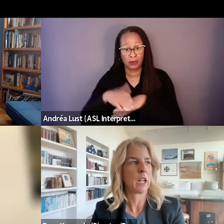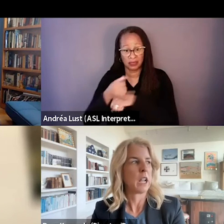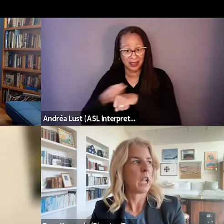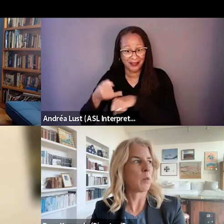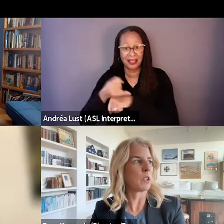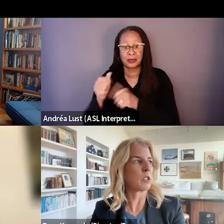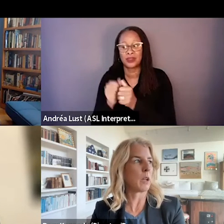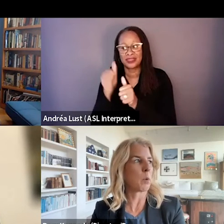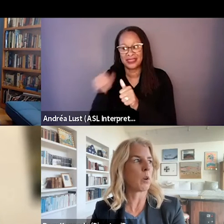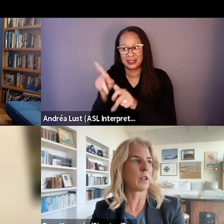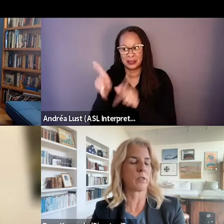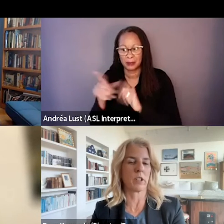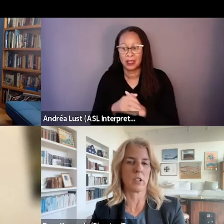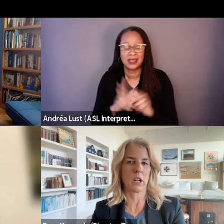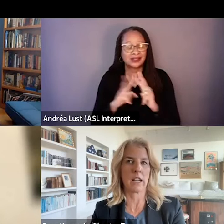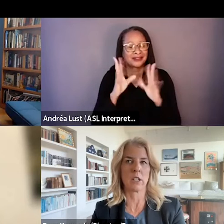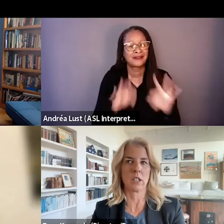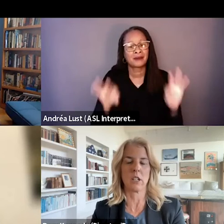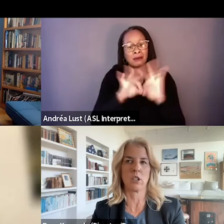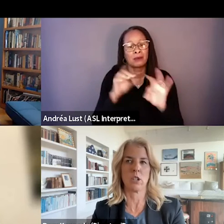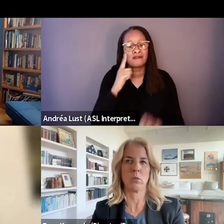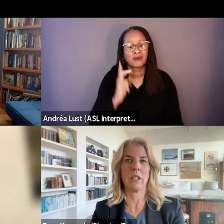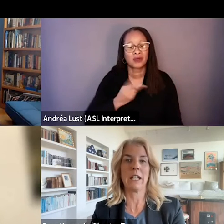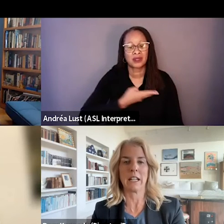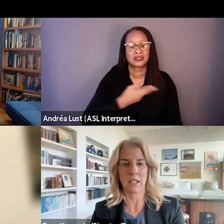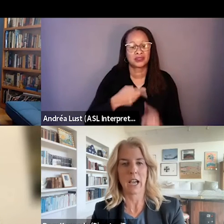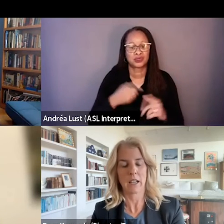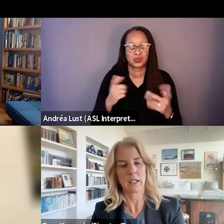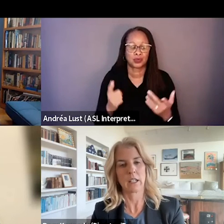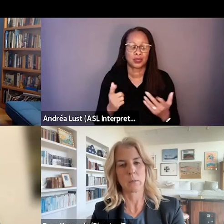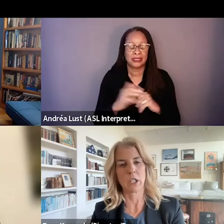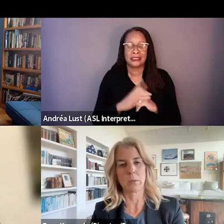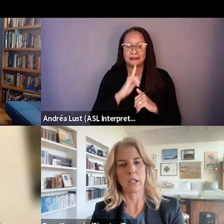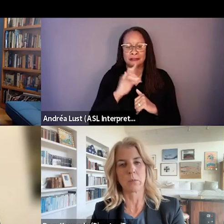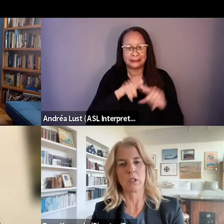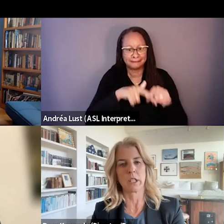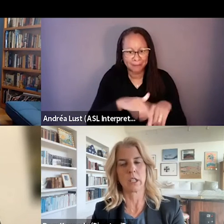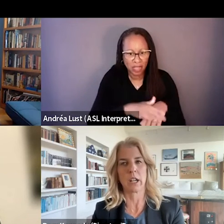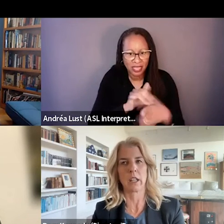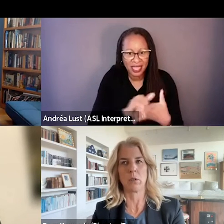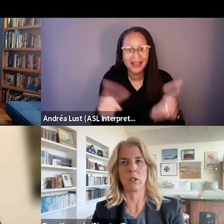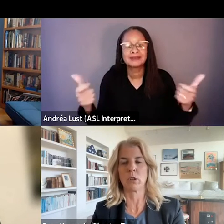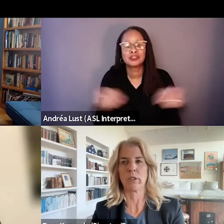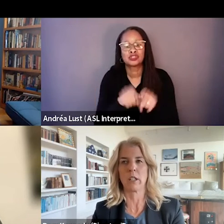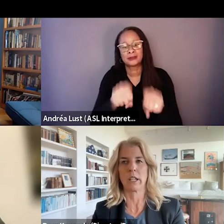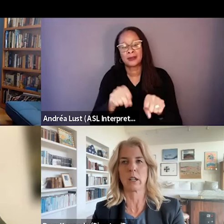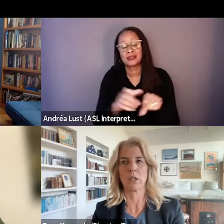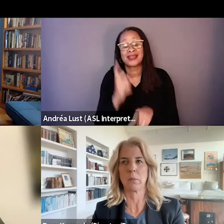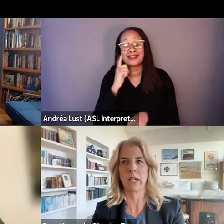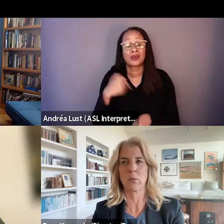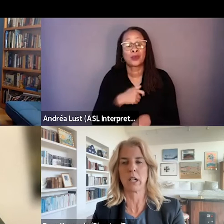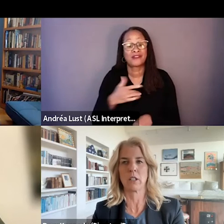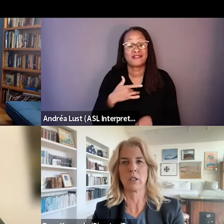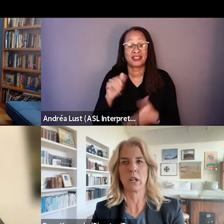So it was important for us to lean into that as much as possible. And I think we also felt like